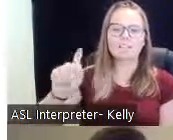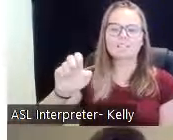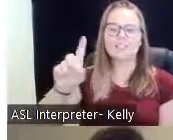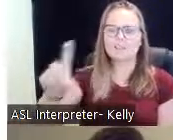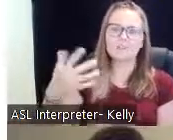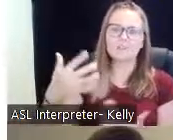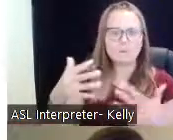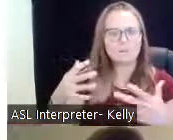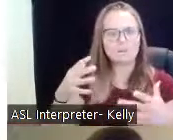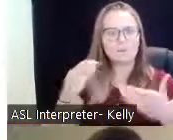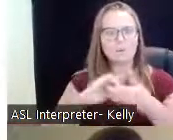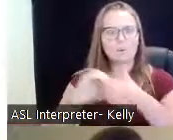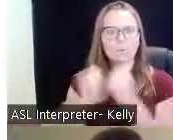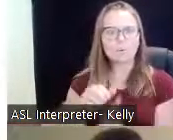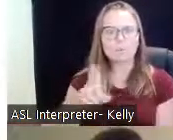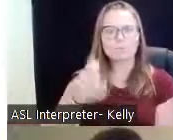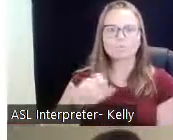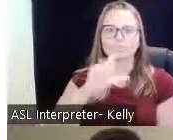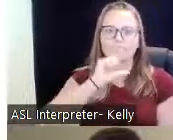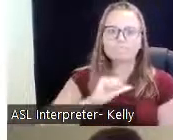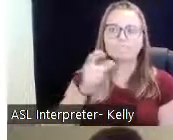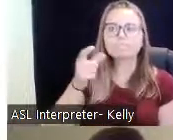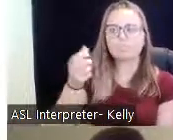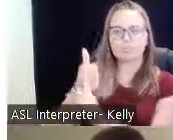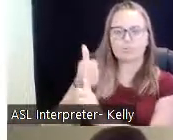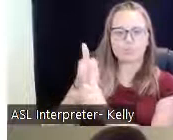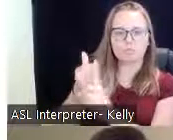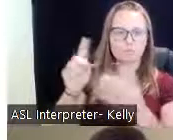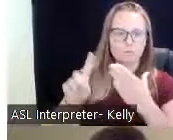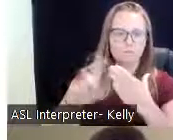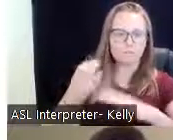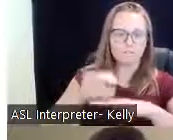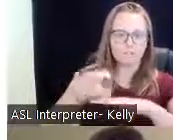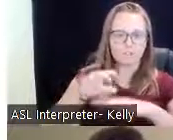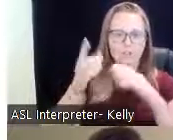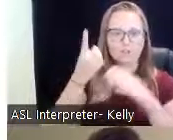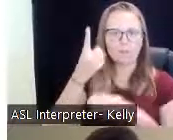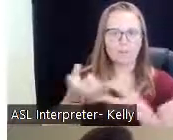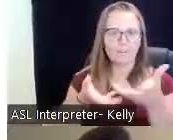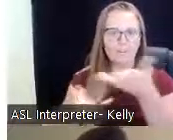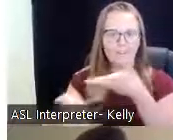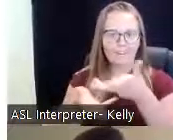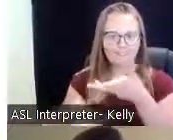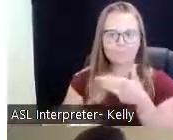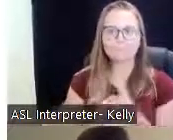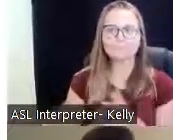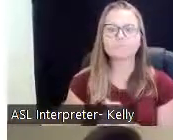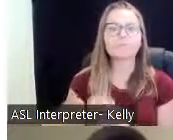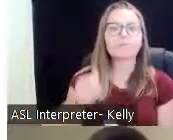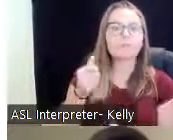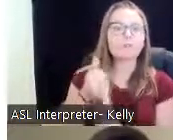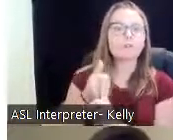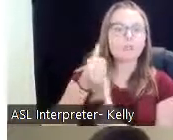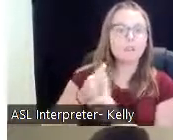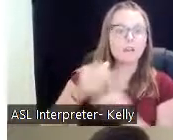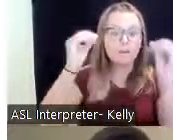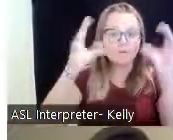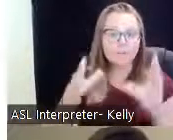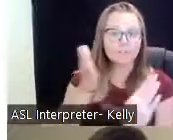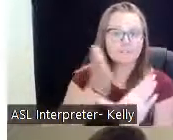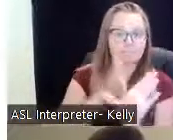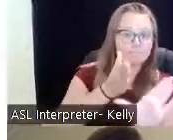US Aging, and she currently serves as the research advisor for Engaged. As a professor of psychology